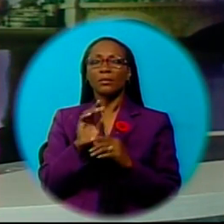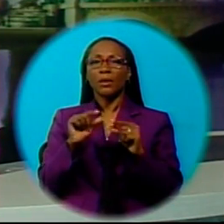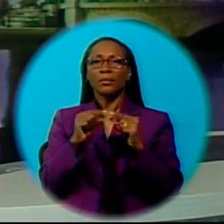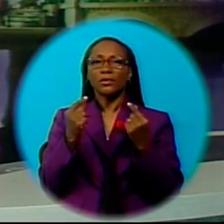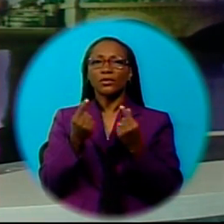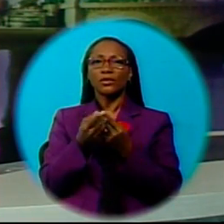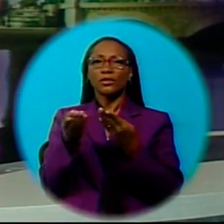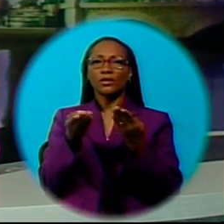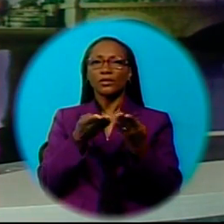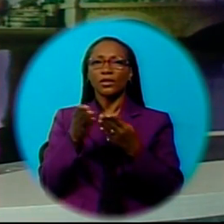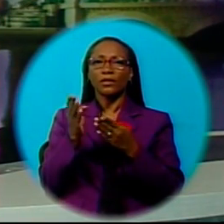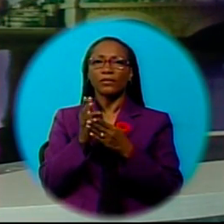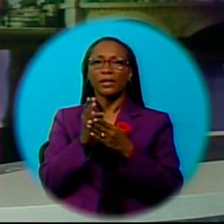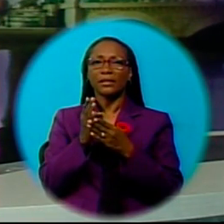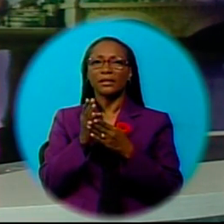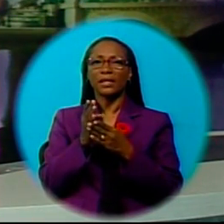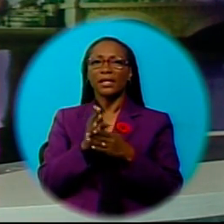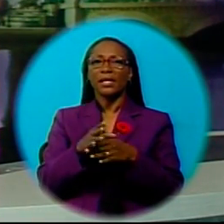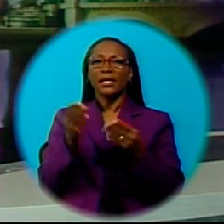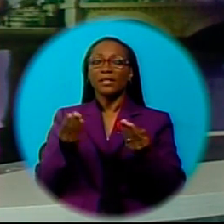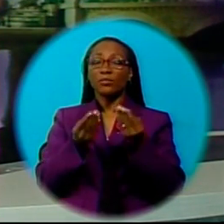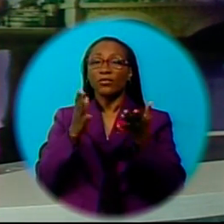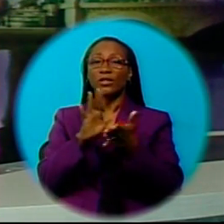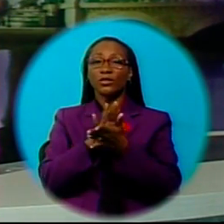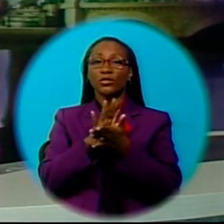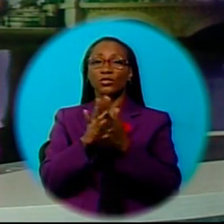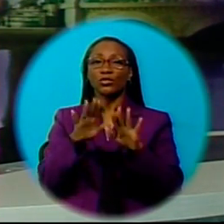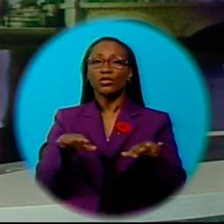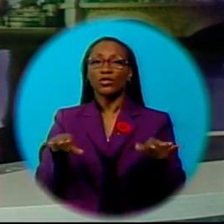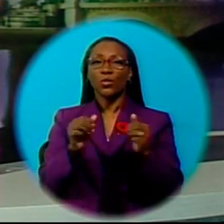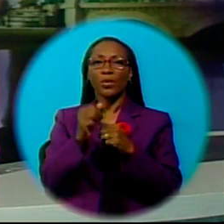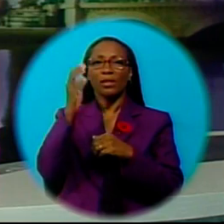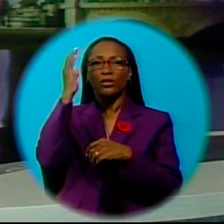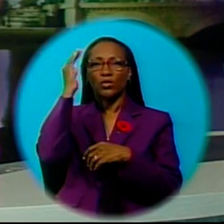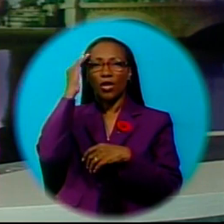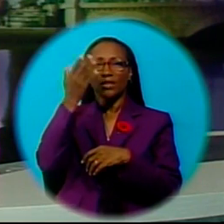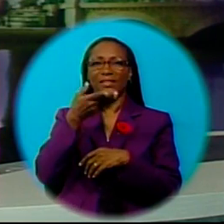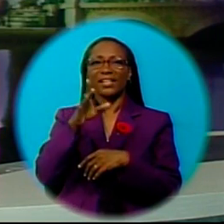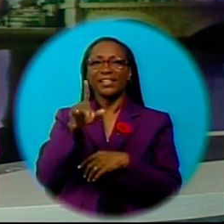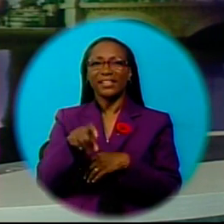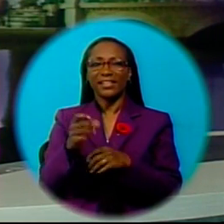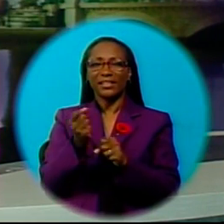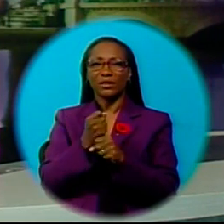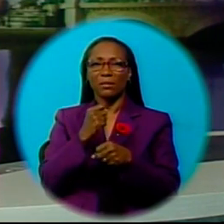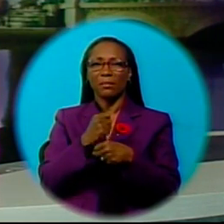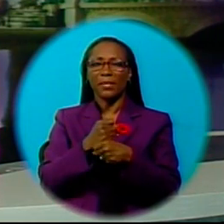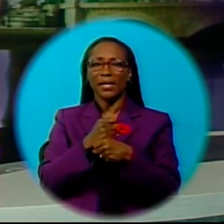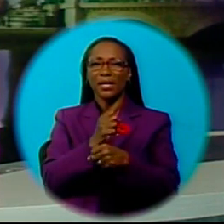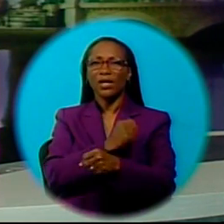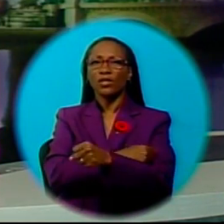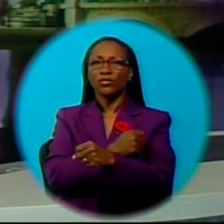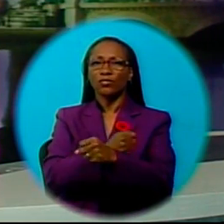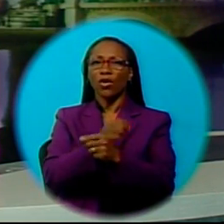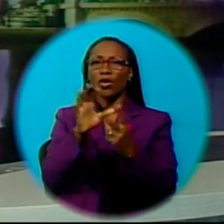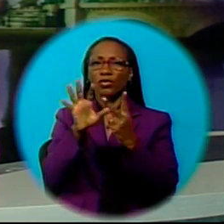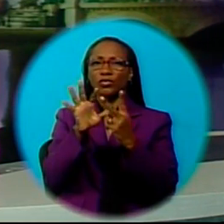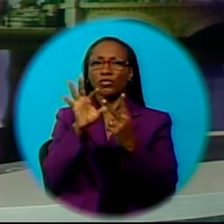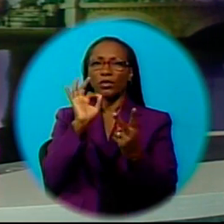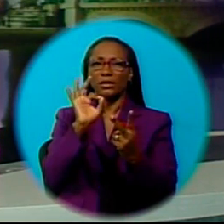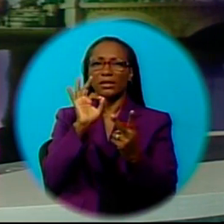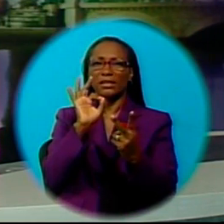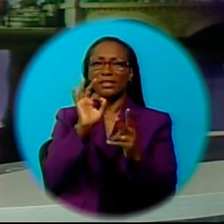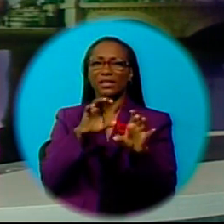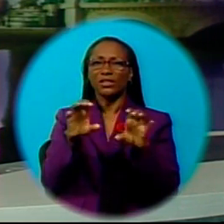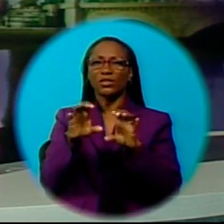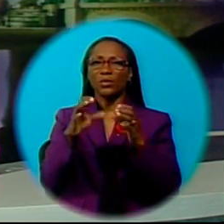The Barbados Coalition of Service Industries is providing school children with the knowledge they need to make sound career choices. It's doing